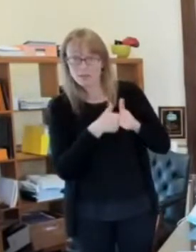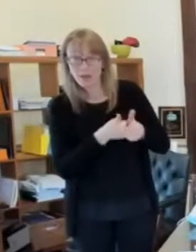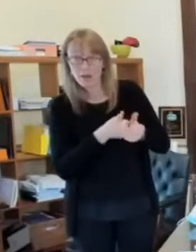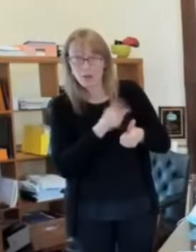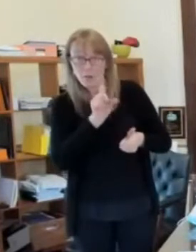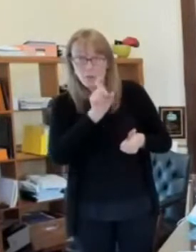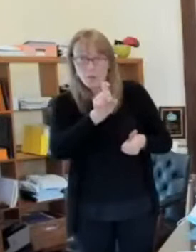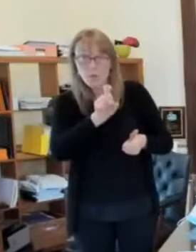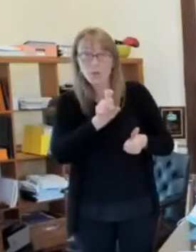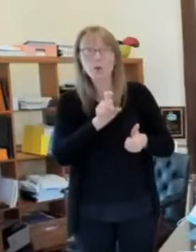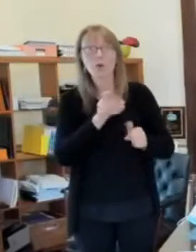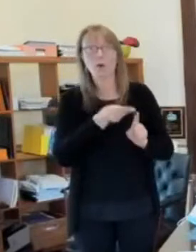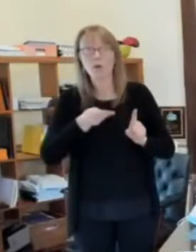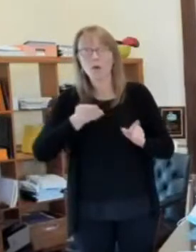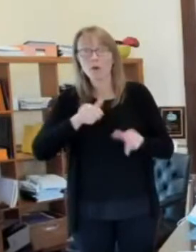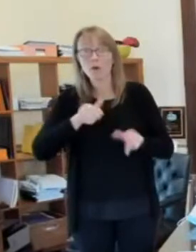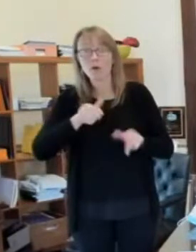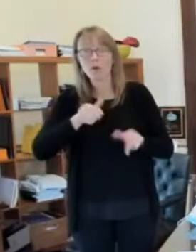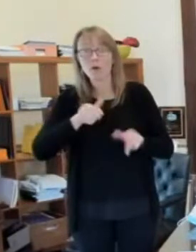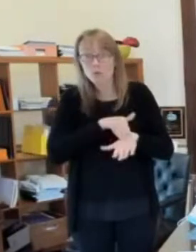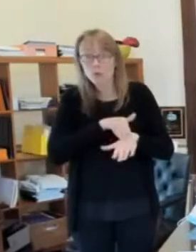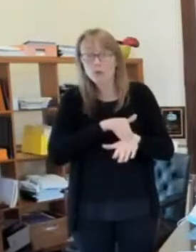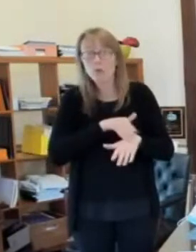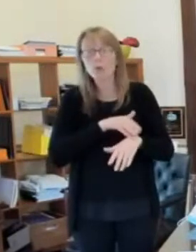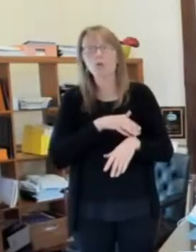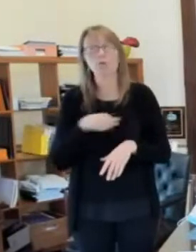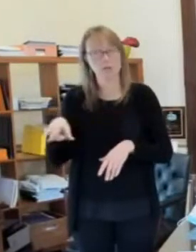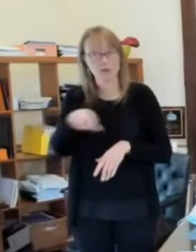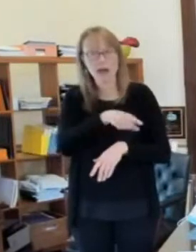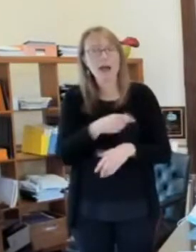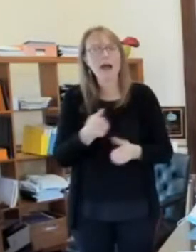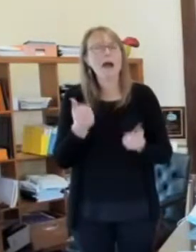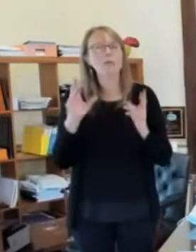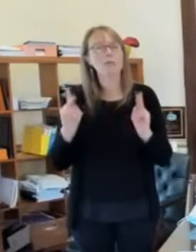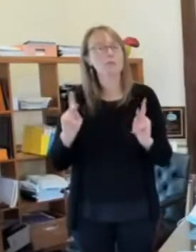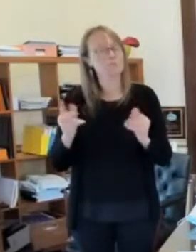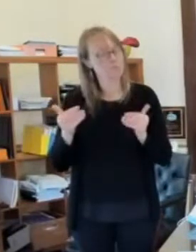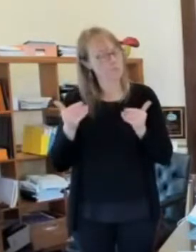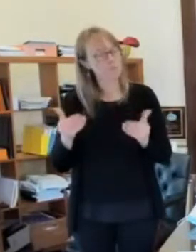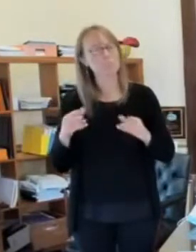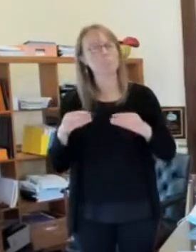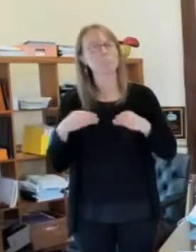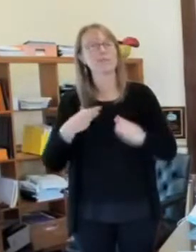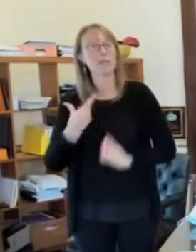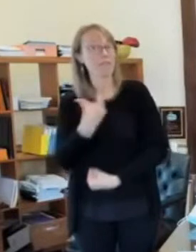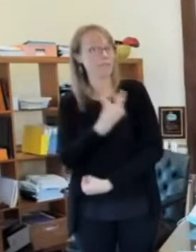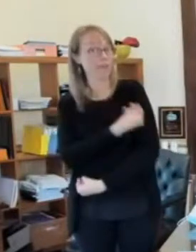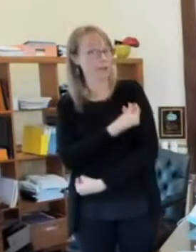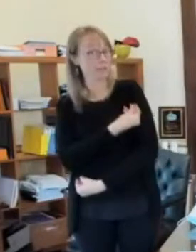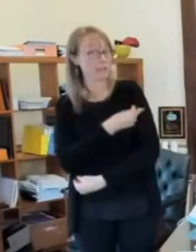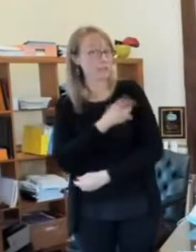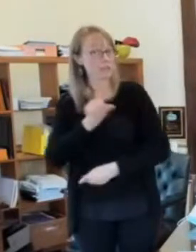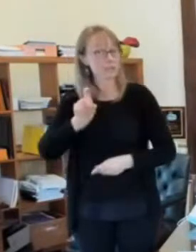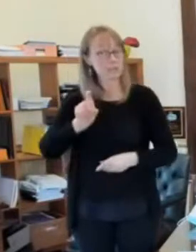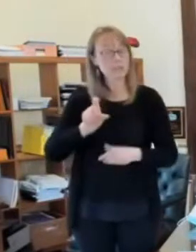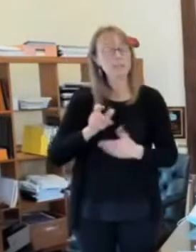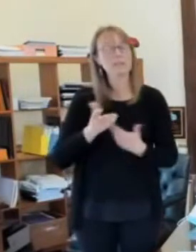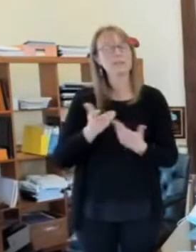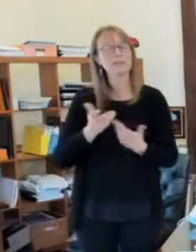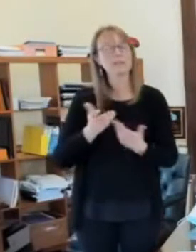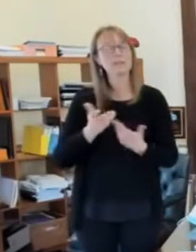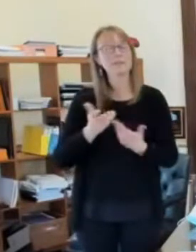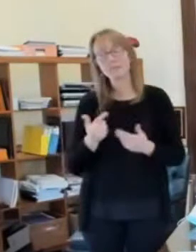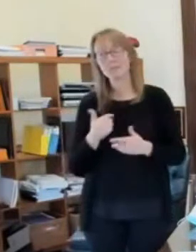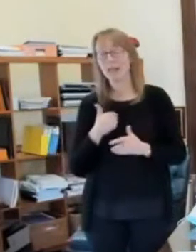So there are a lot of factors that will go into that decision. Right now, I'm hopeful that we'd be able to do that,